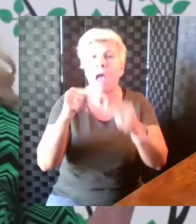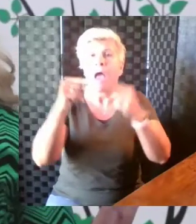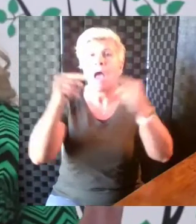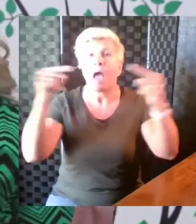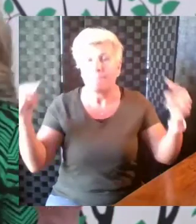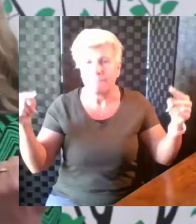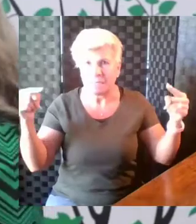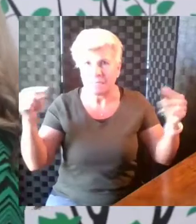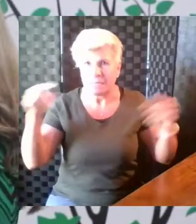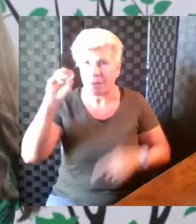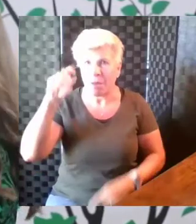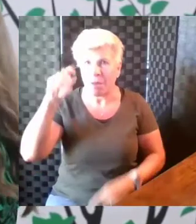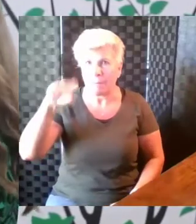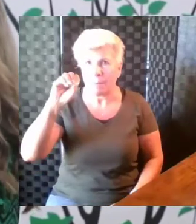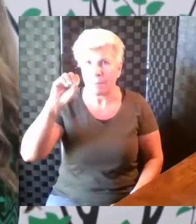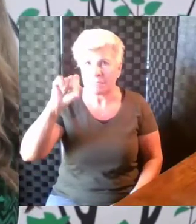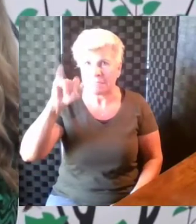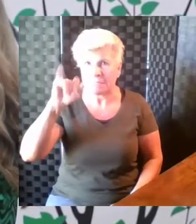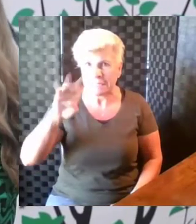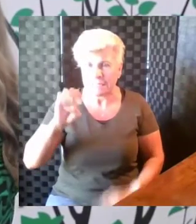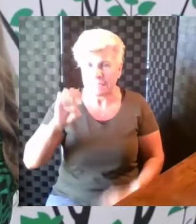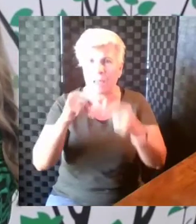the opposite meaning.